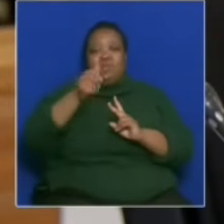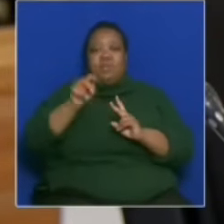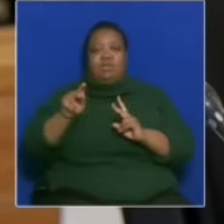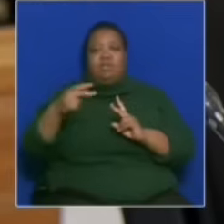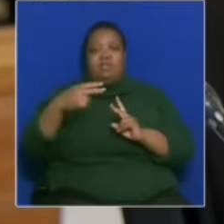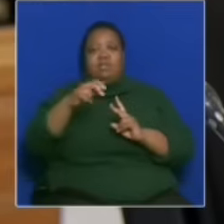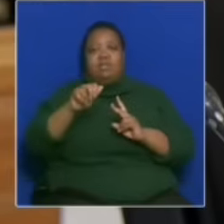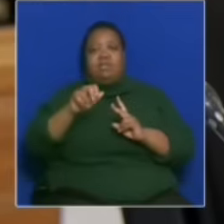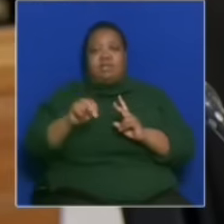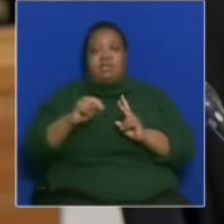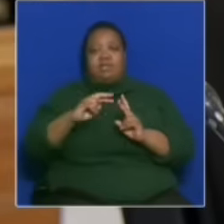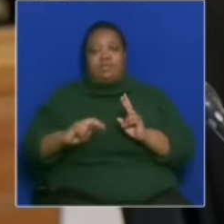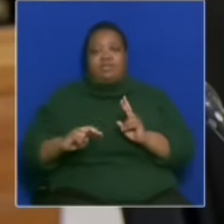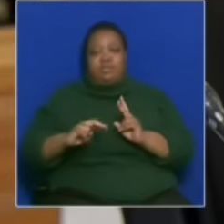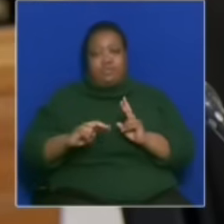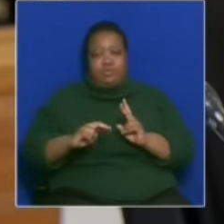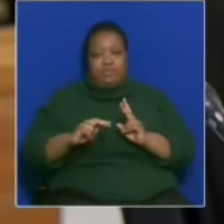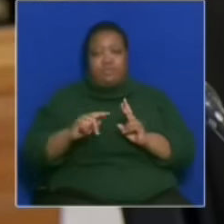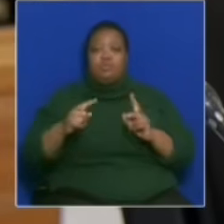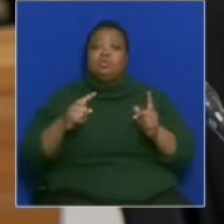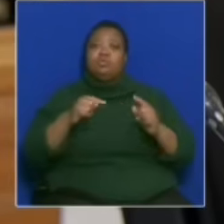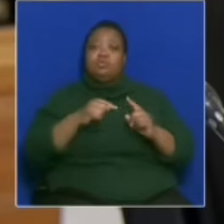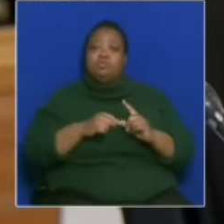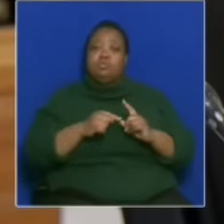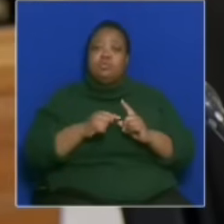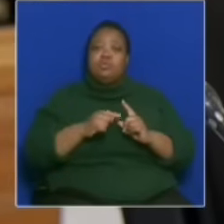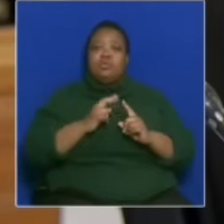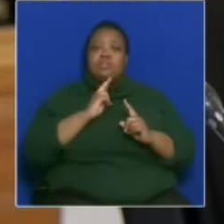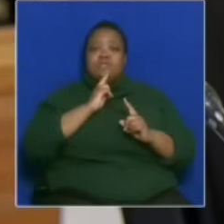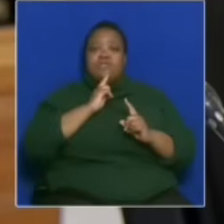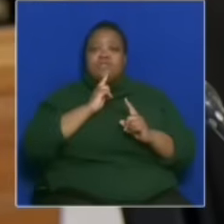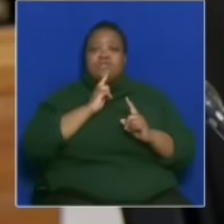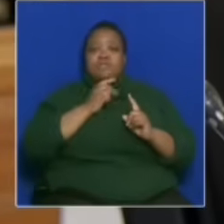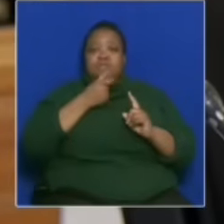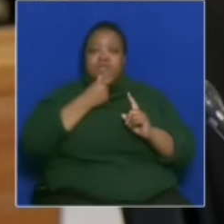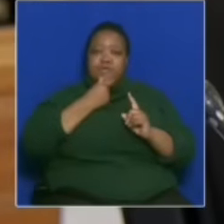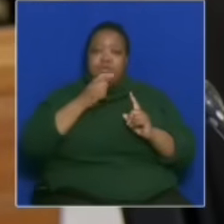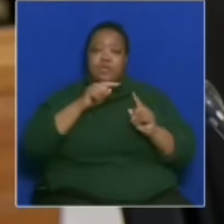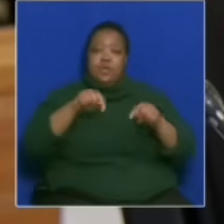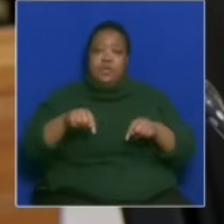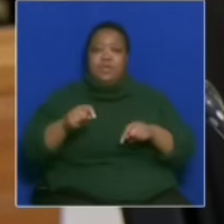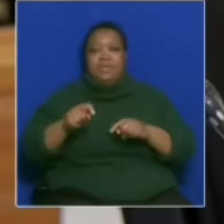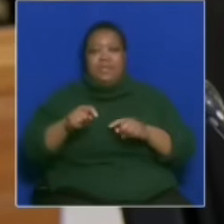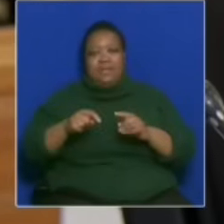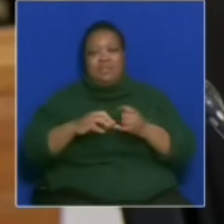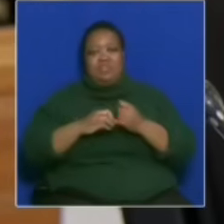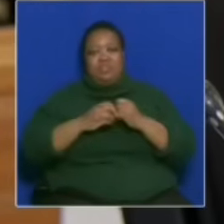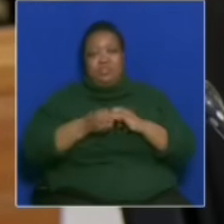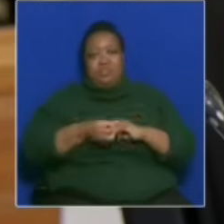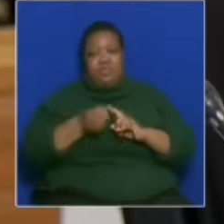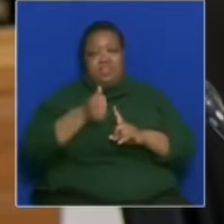But you must come there. And you must try for the general also to come out.